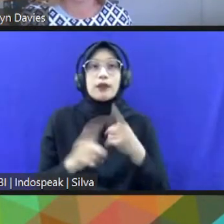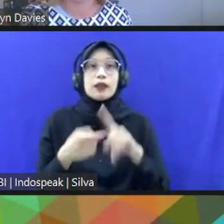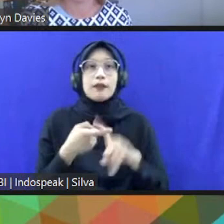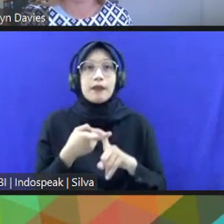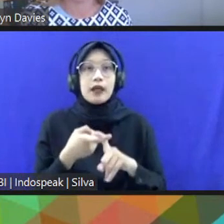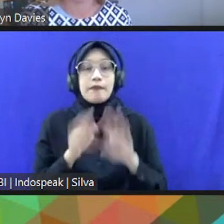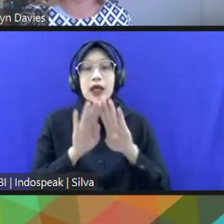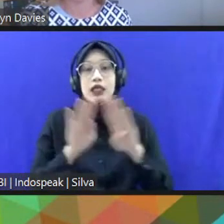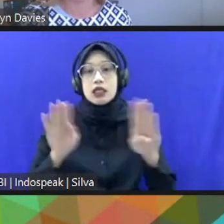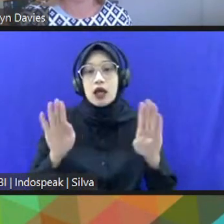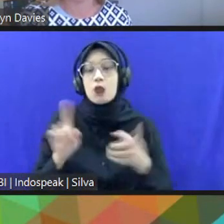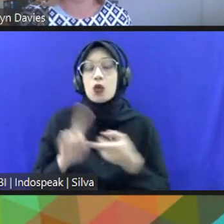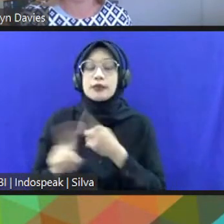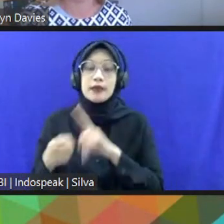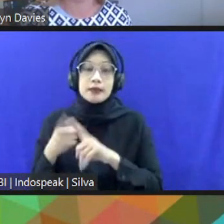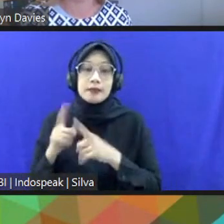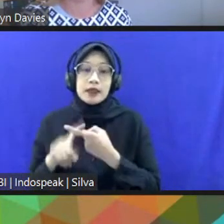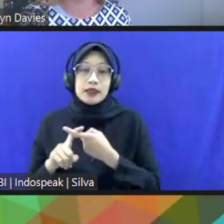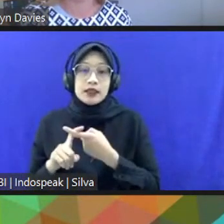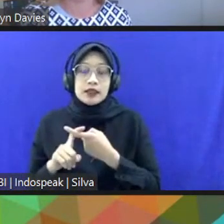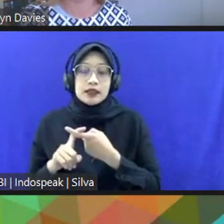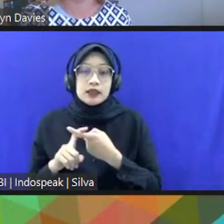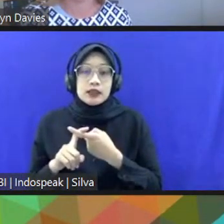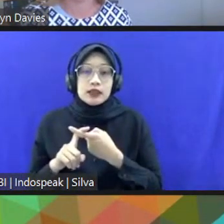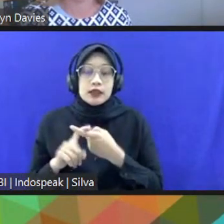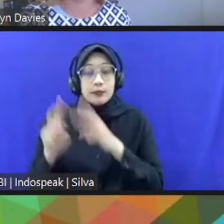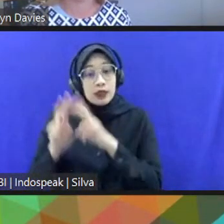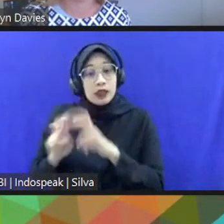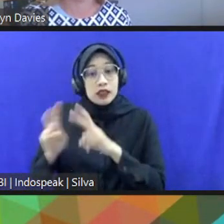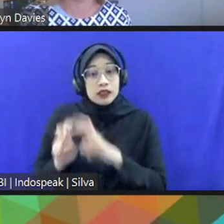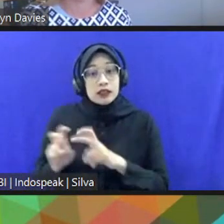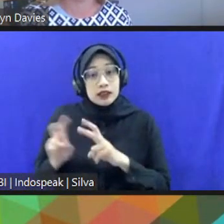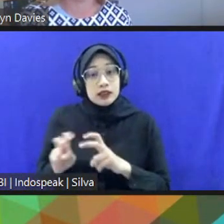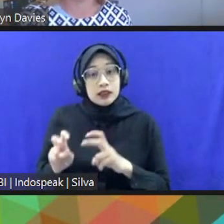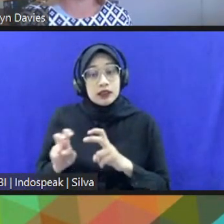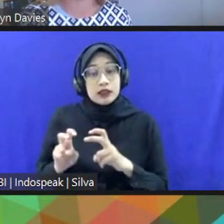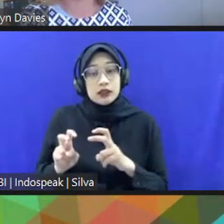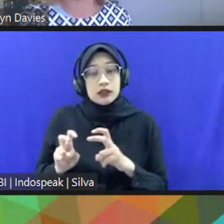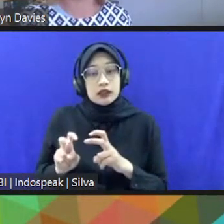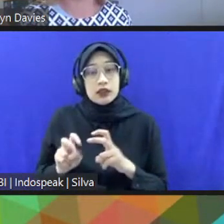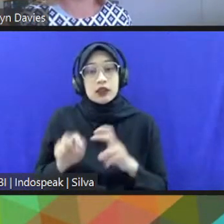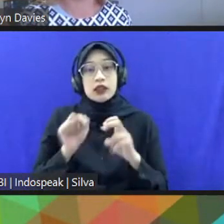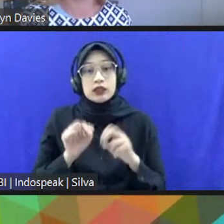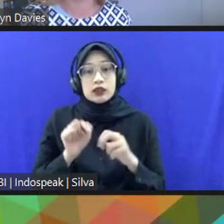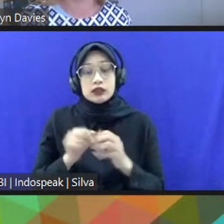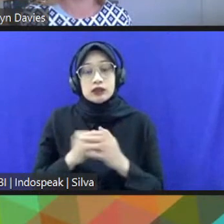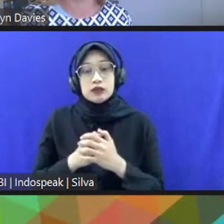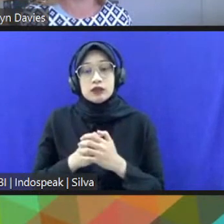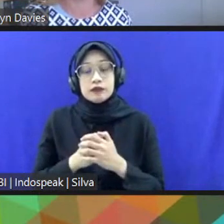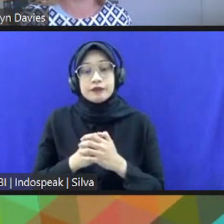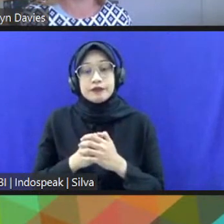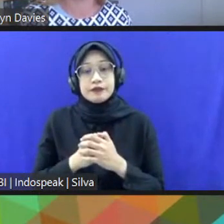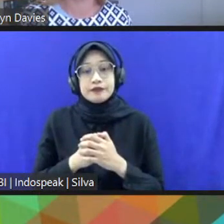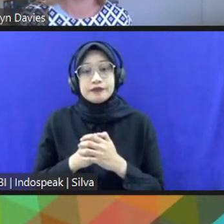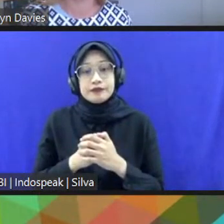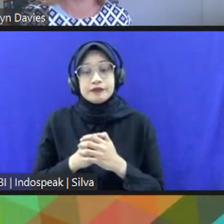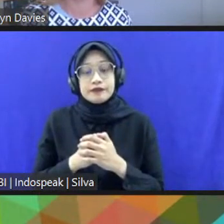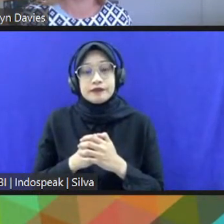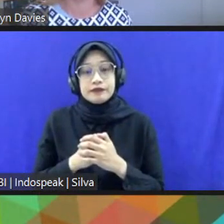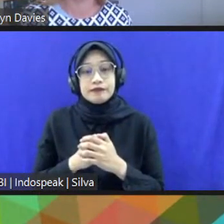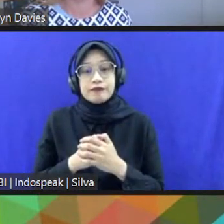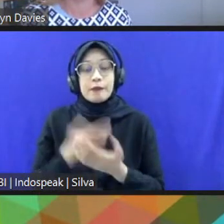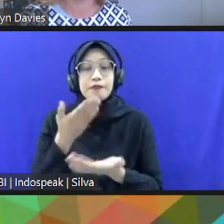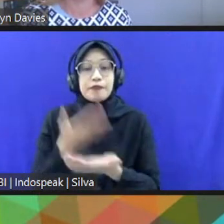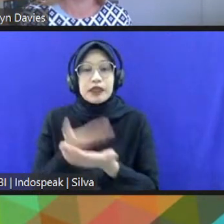to try to make a substantial reform, especially in the remote area or